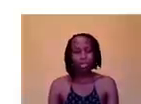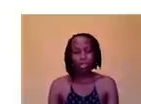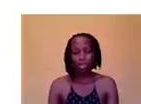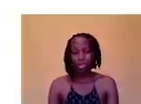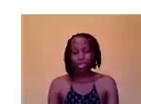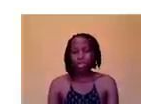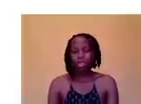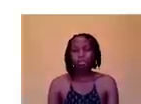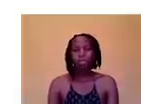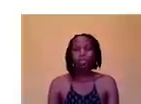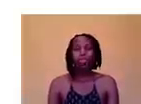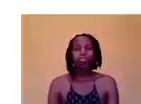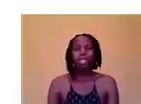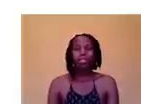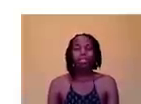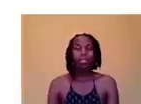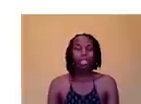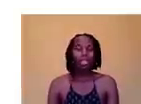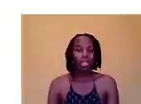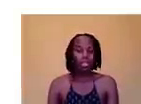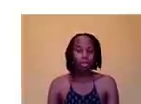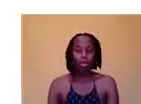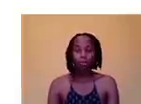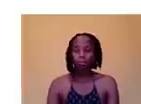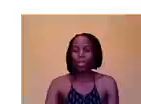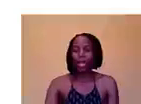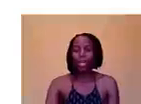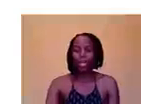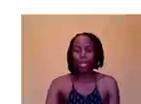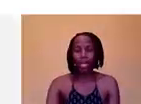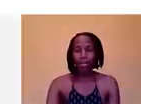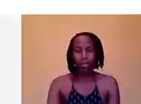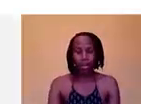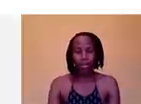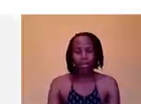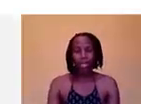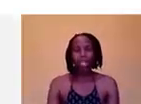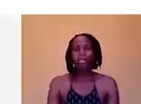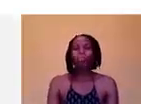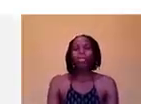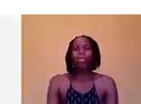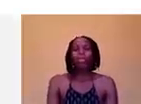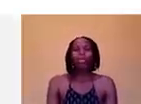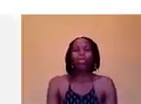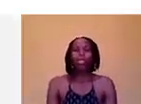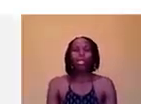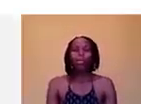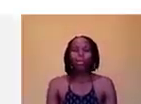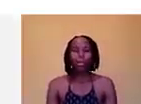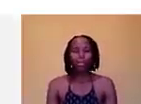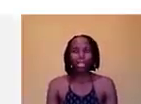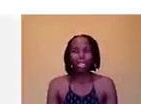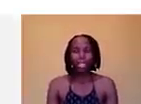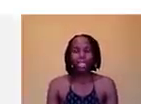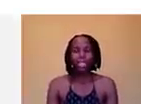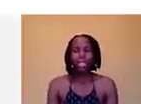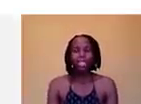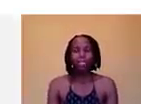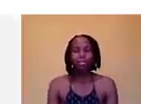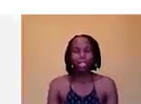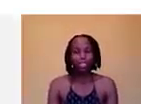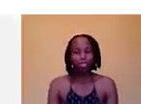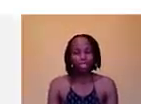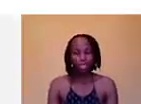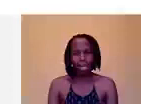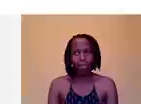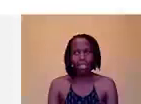let me know what support you believe students need more, and I will work on that. So today we're going to be discussing